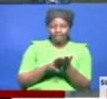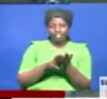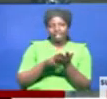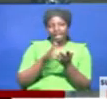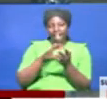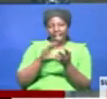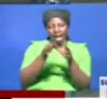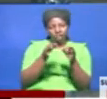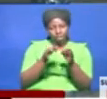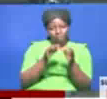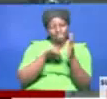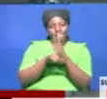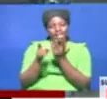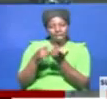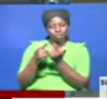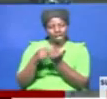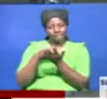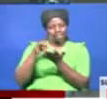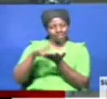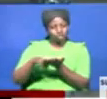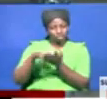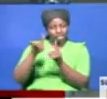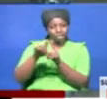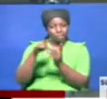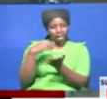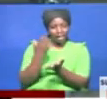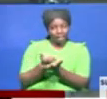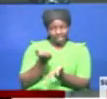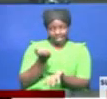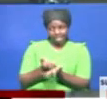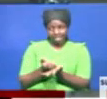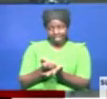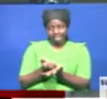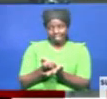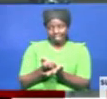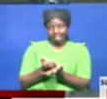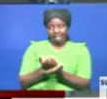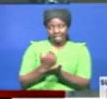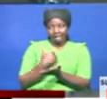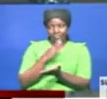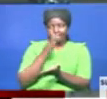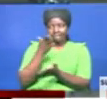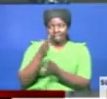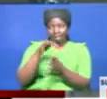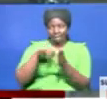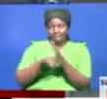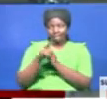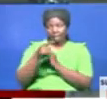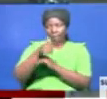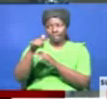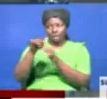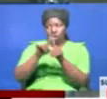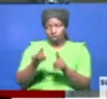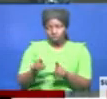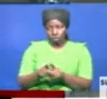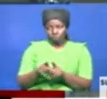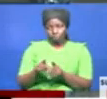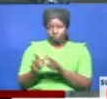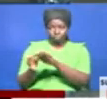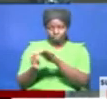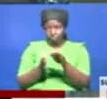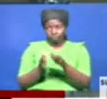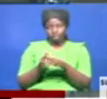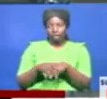and verification. And the evidence also that has been there in the media as well. A related process